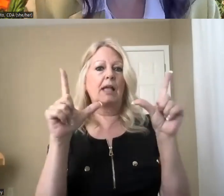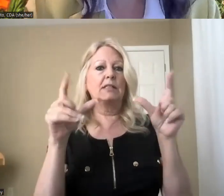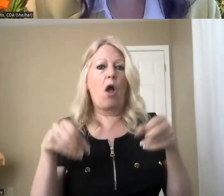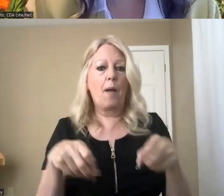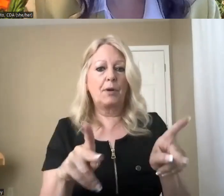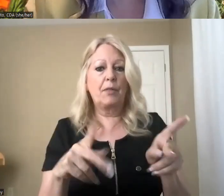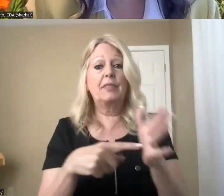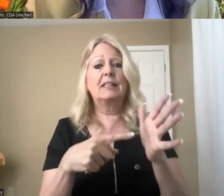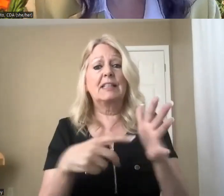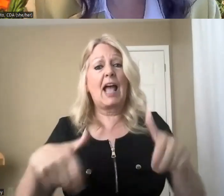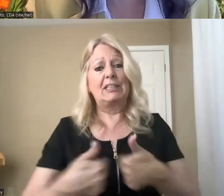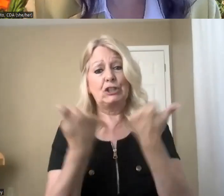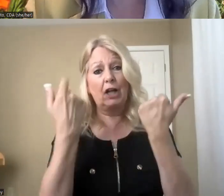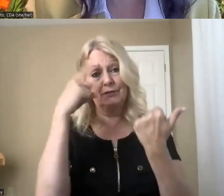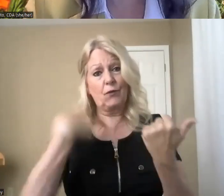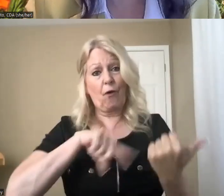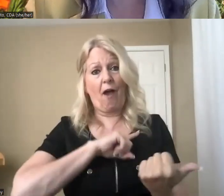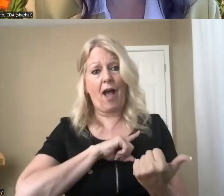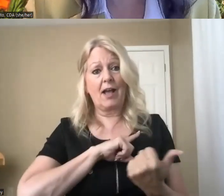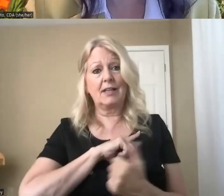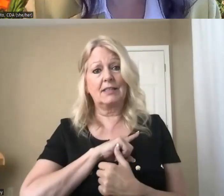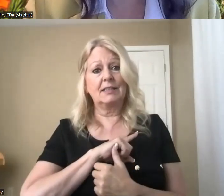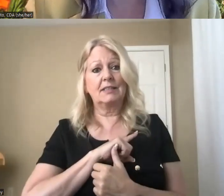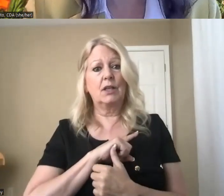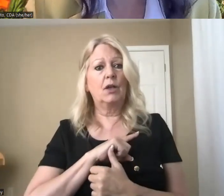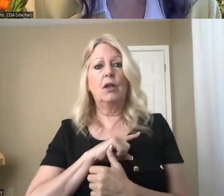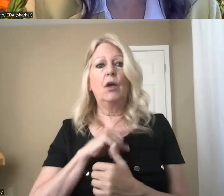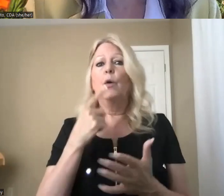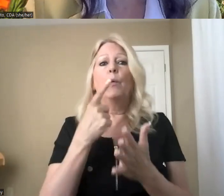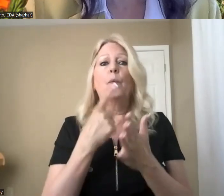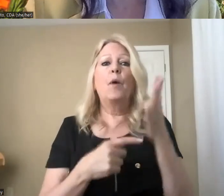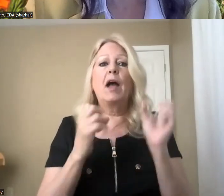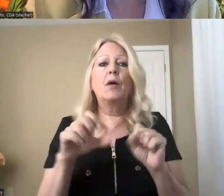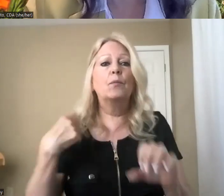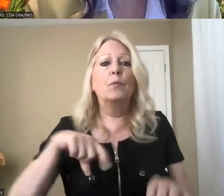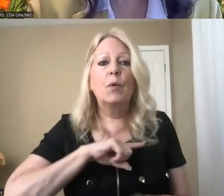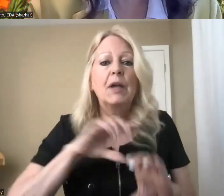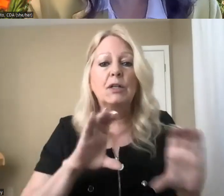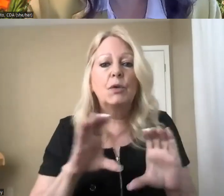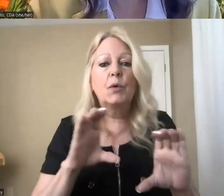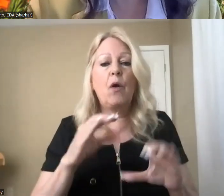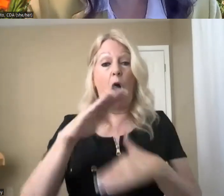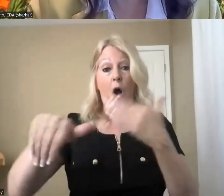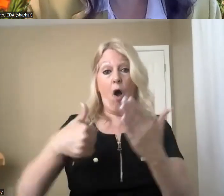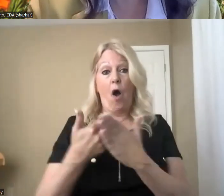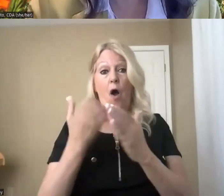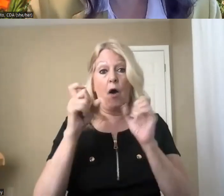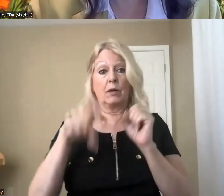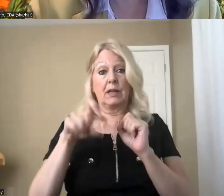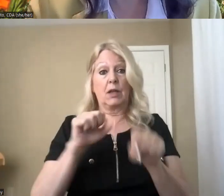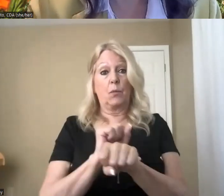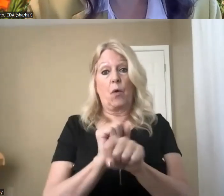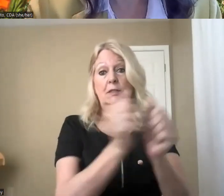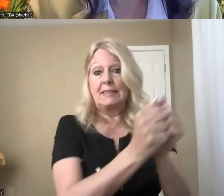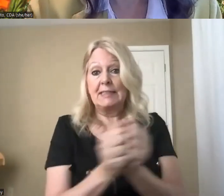the challenges for us, is what steps can we take? And this is going to be something I think we could all really work through together